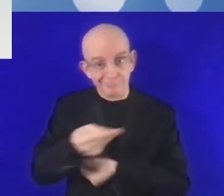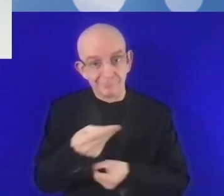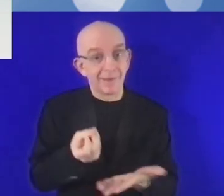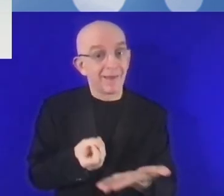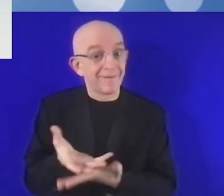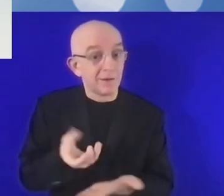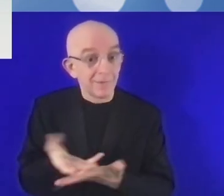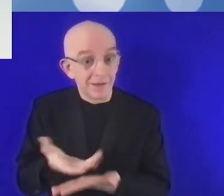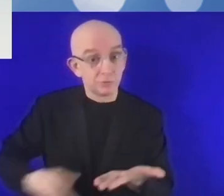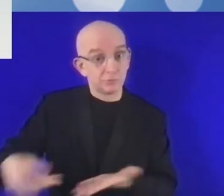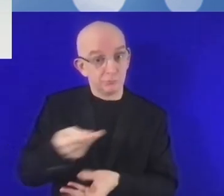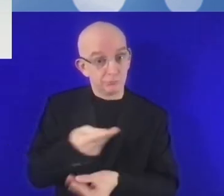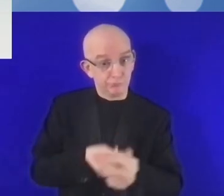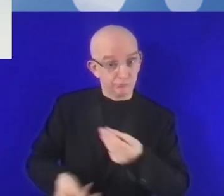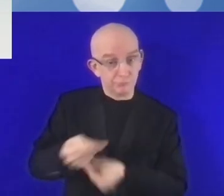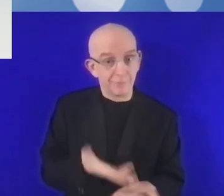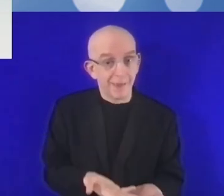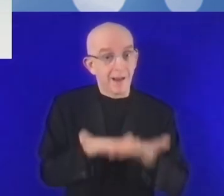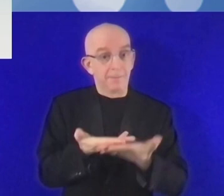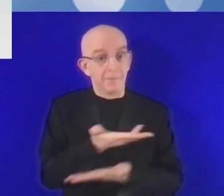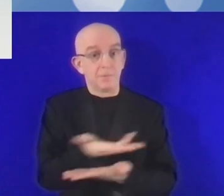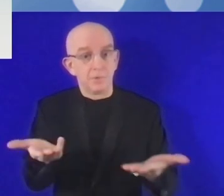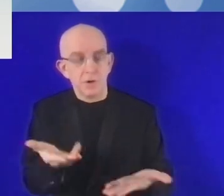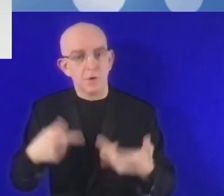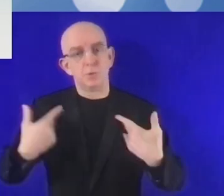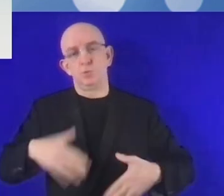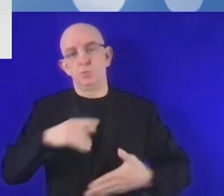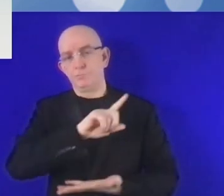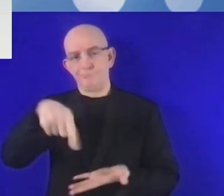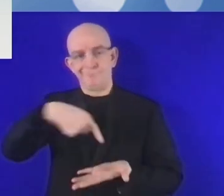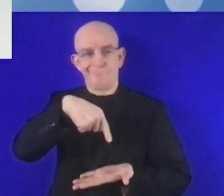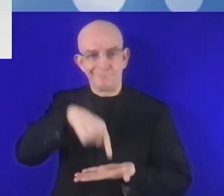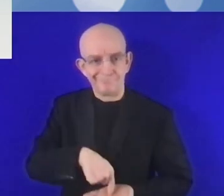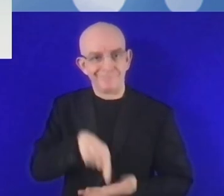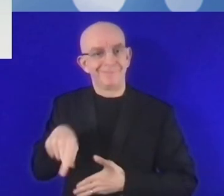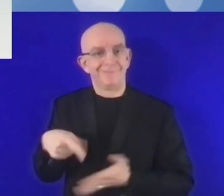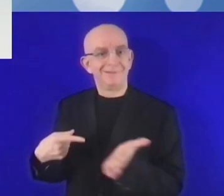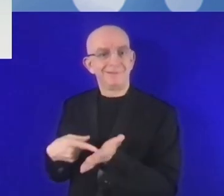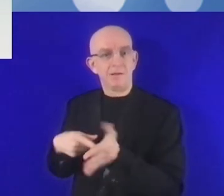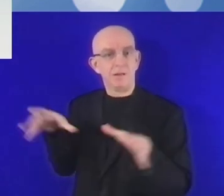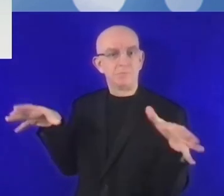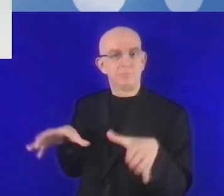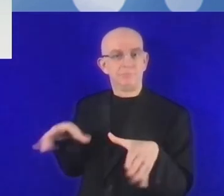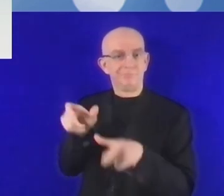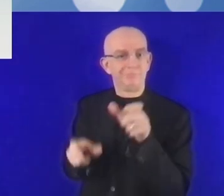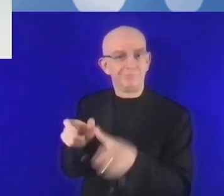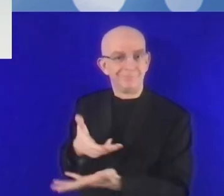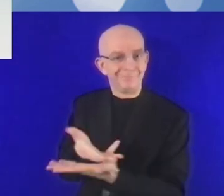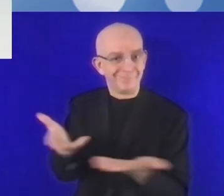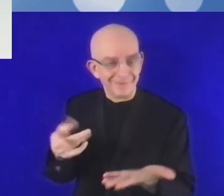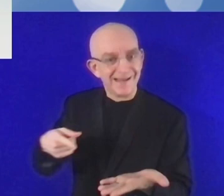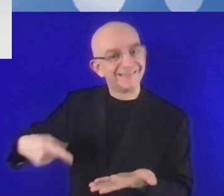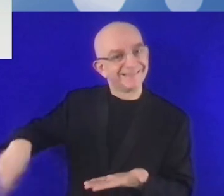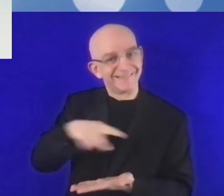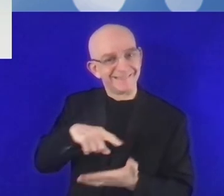the reasons the internet exists in the first place. The RIPE community, for instance, is over 30 years old. And even though